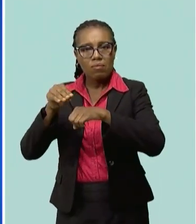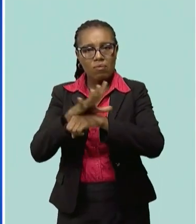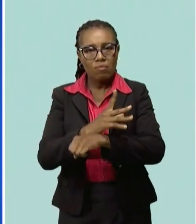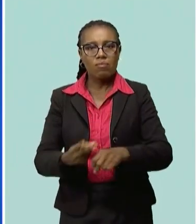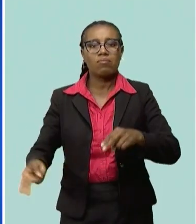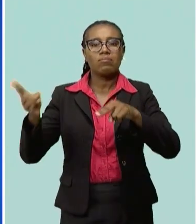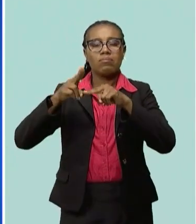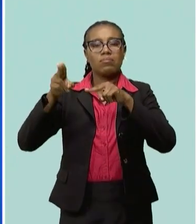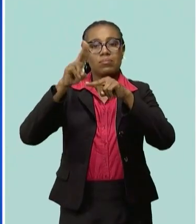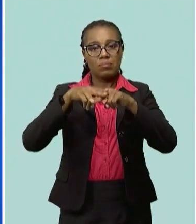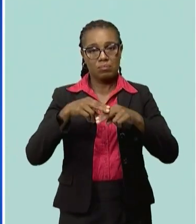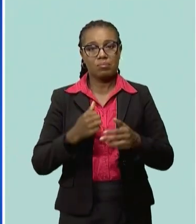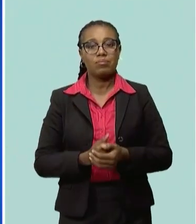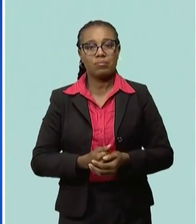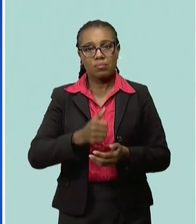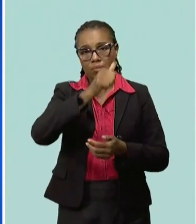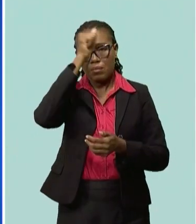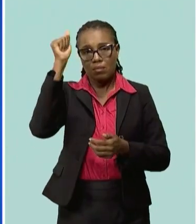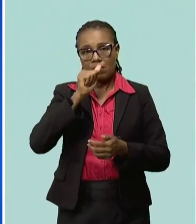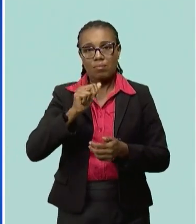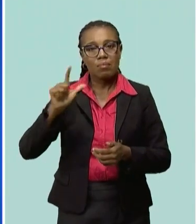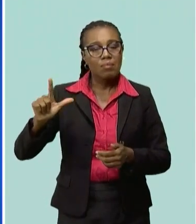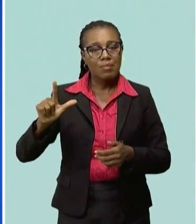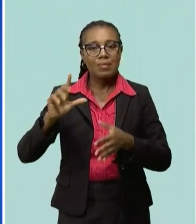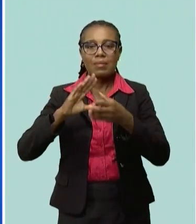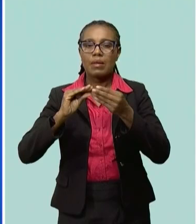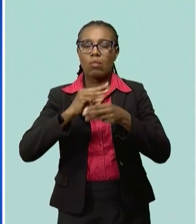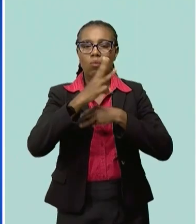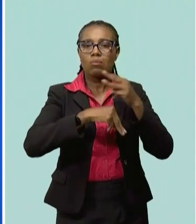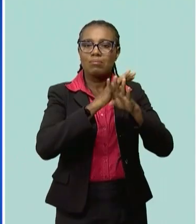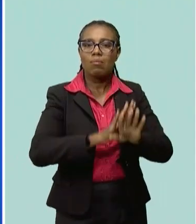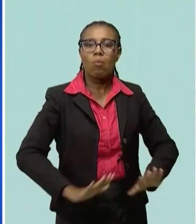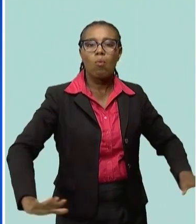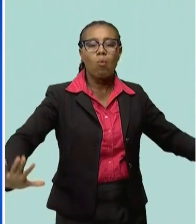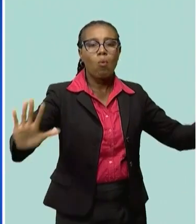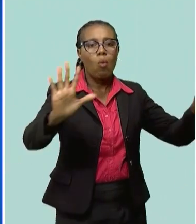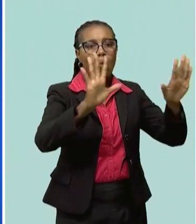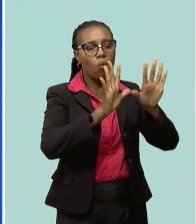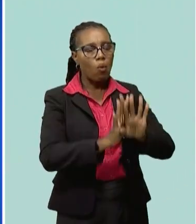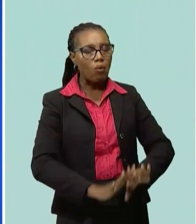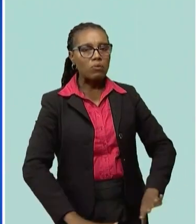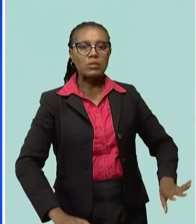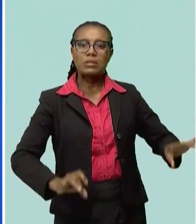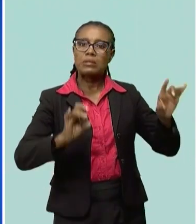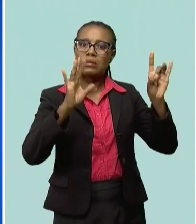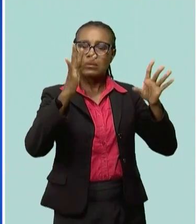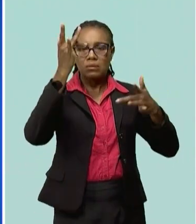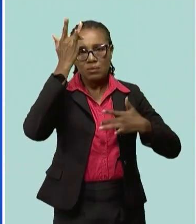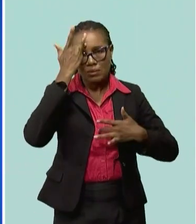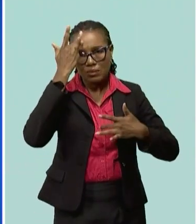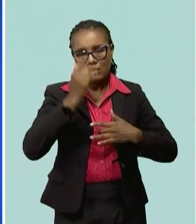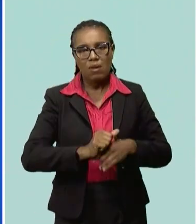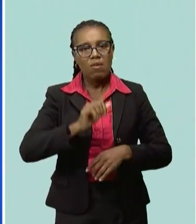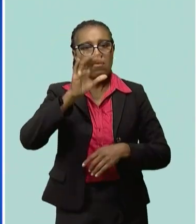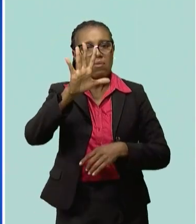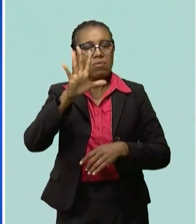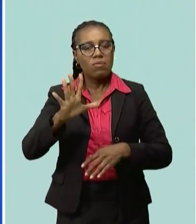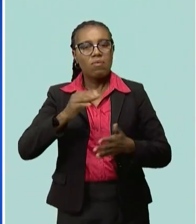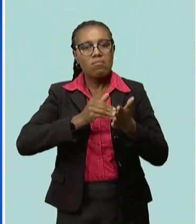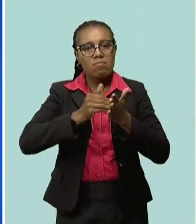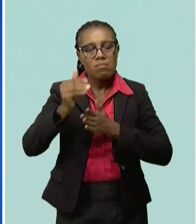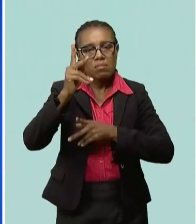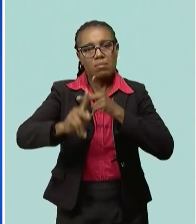has now escalated to worldwide as an epidemic, with 55 million people